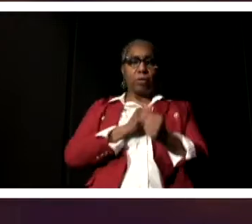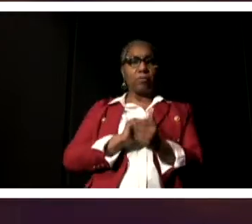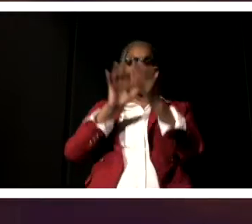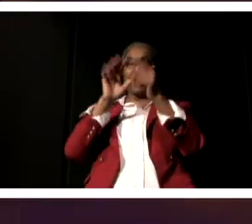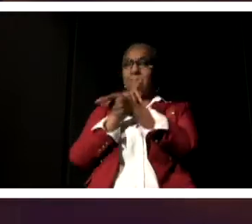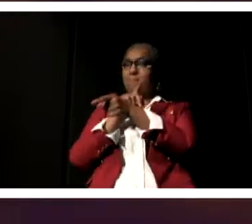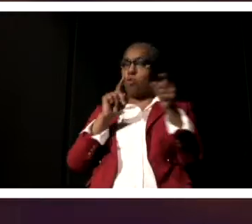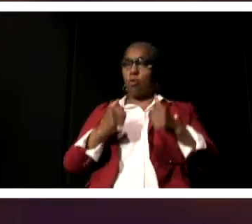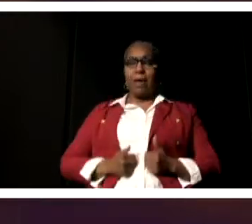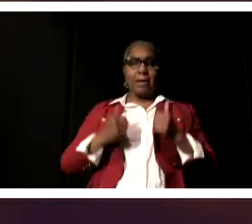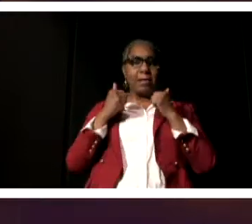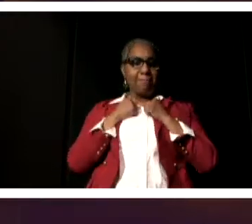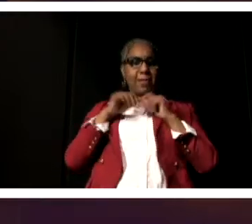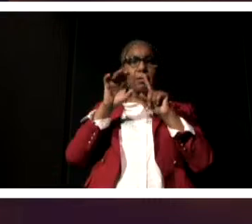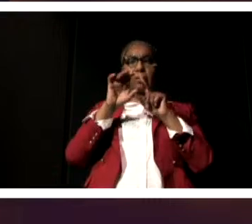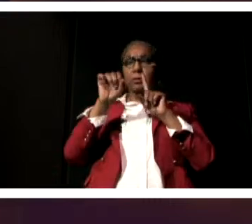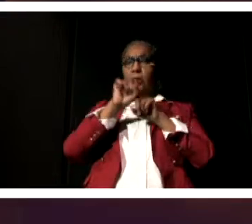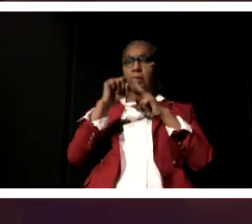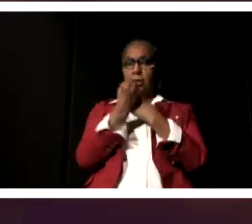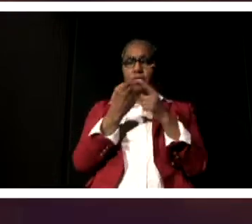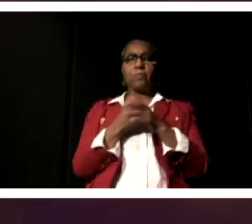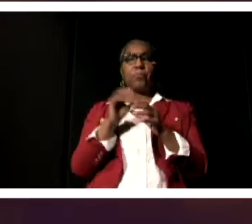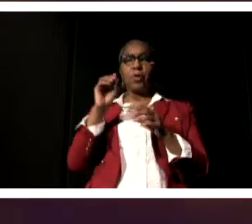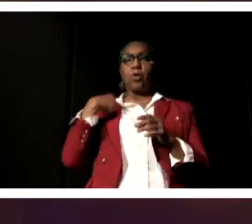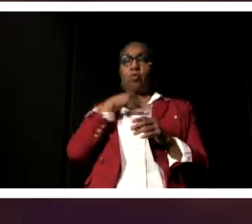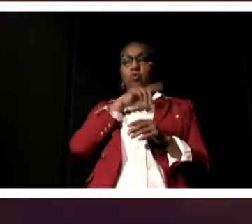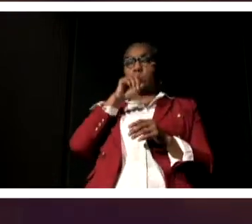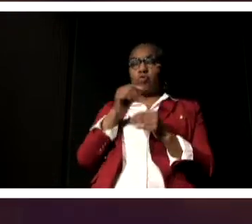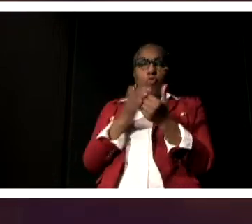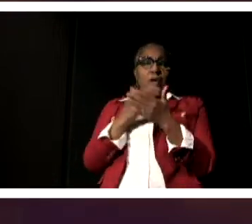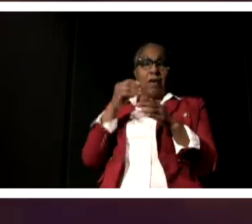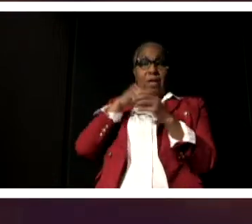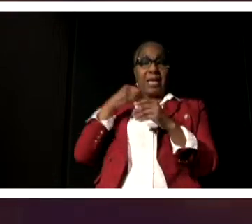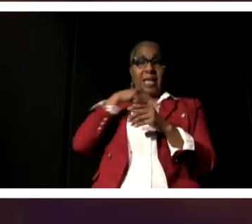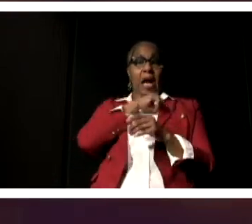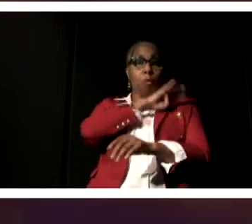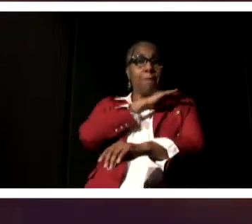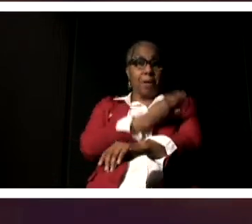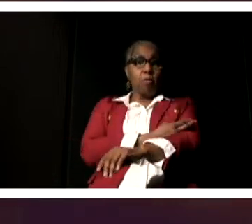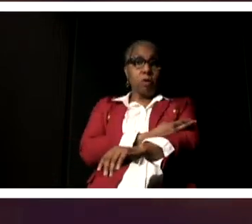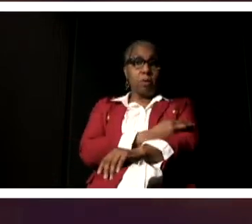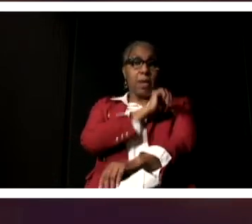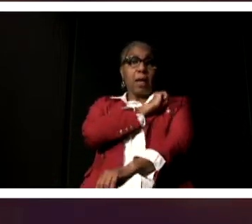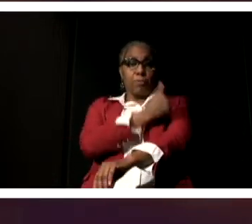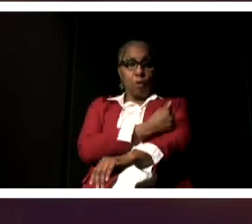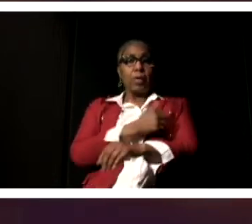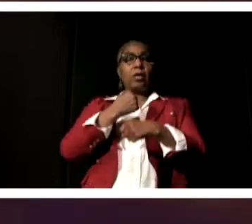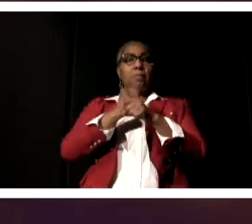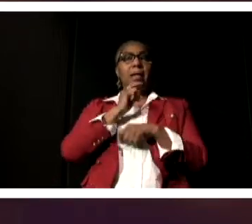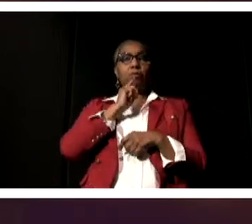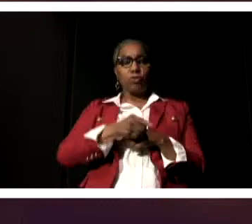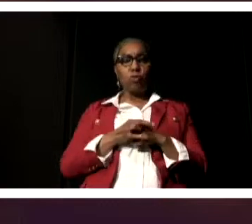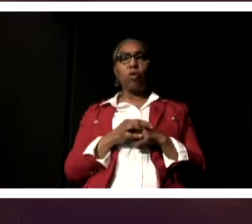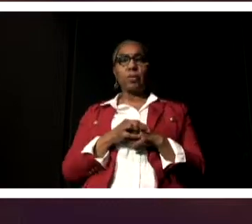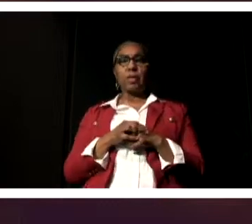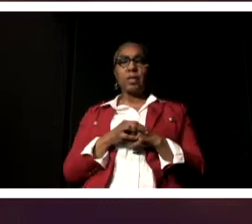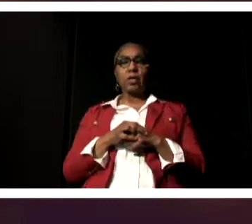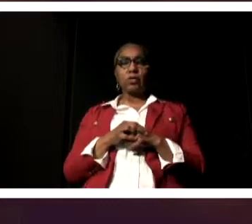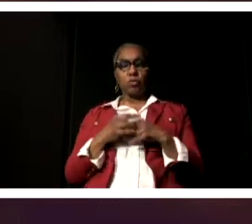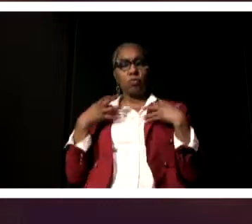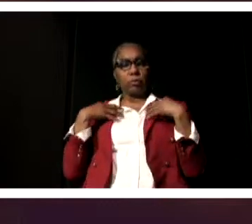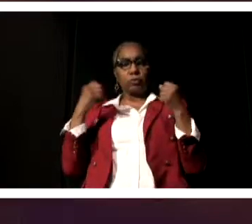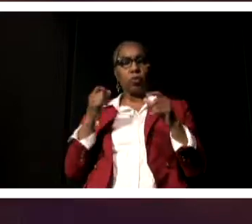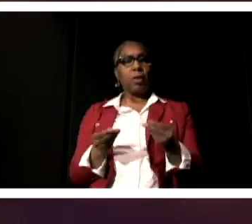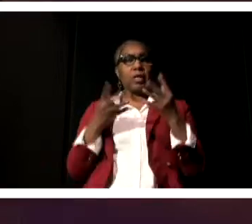living conditions. We will do whatever within our power to ensure to restore